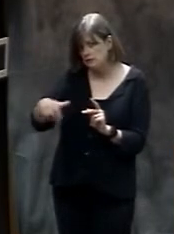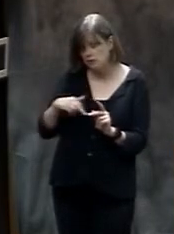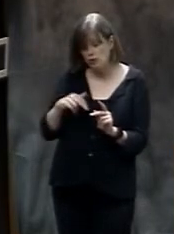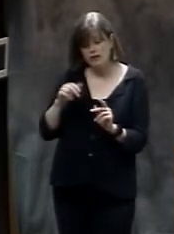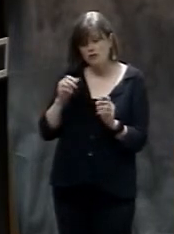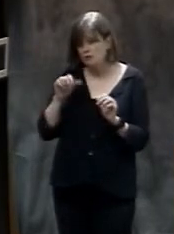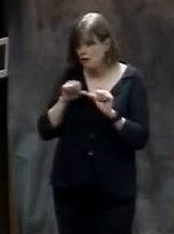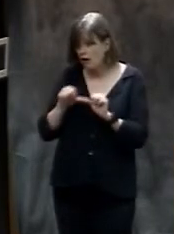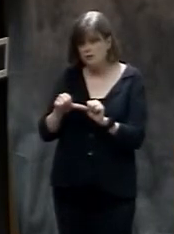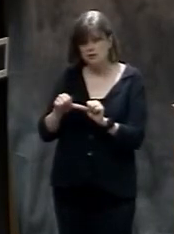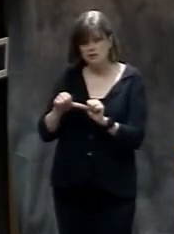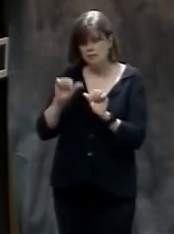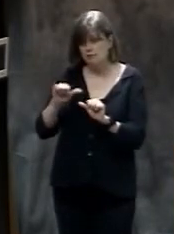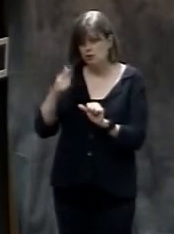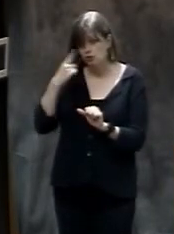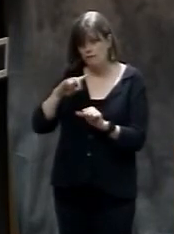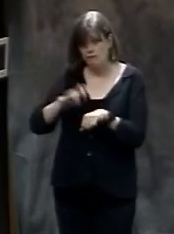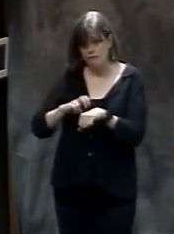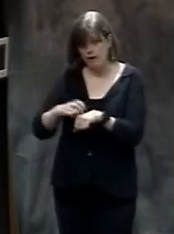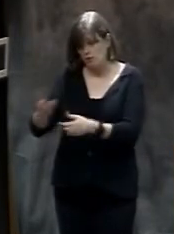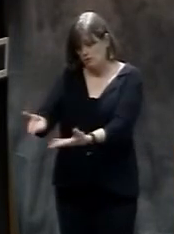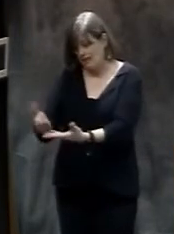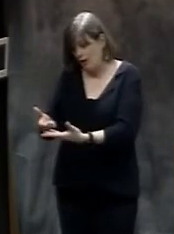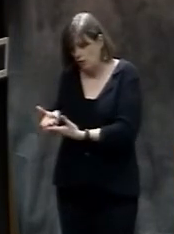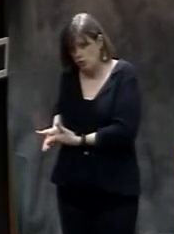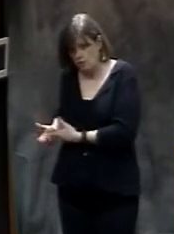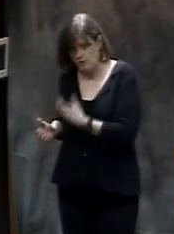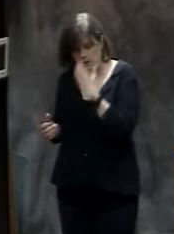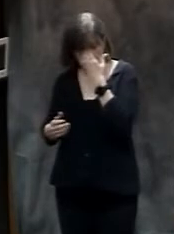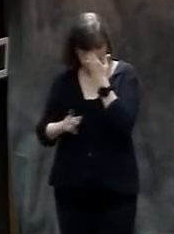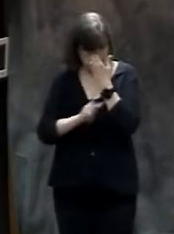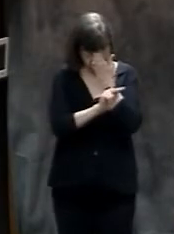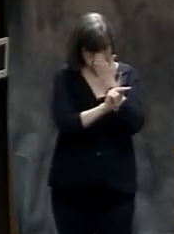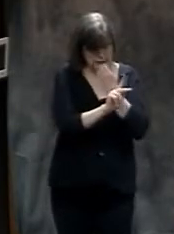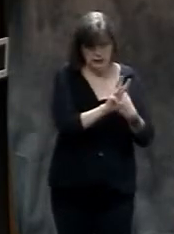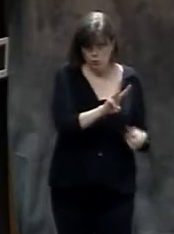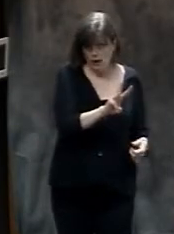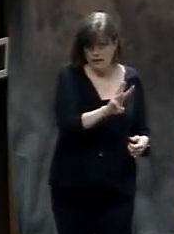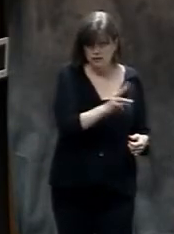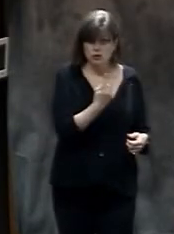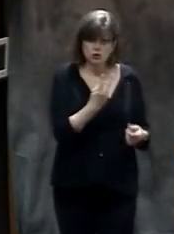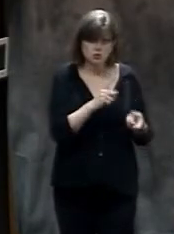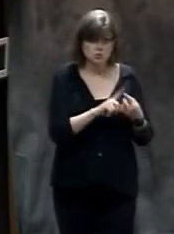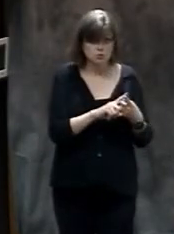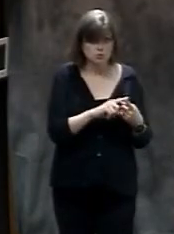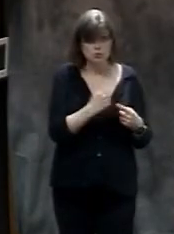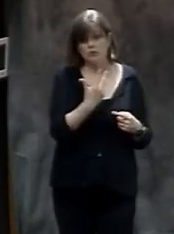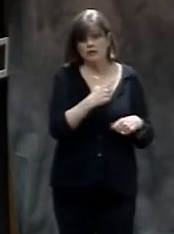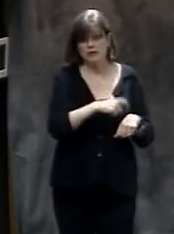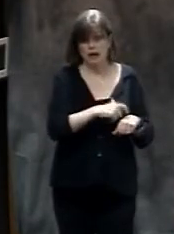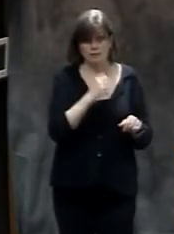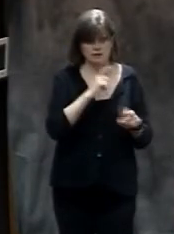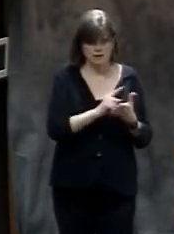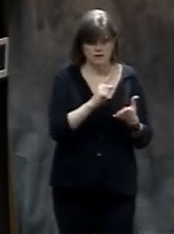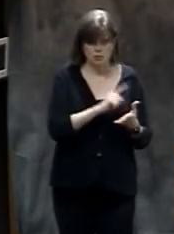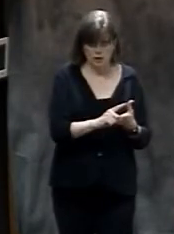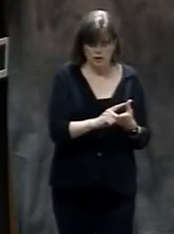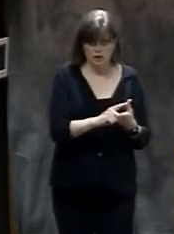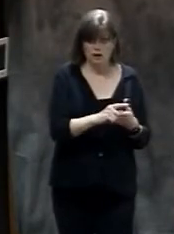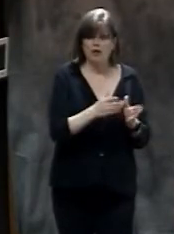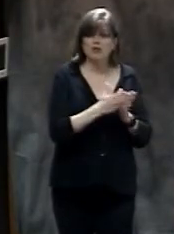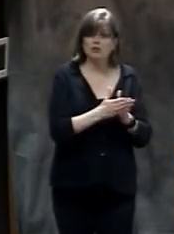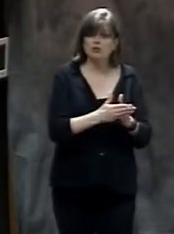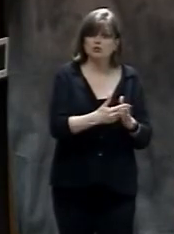for viral introduction. And in Key West, Florida, 2 to 3 times a week, cruise ships pull in from all around the Caribbean. So there's also